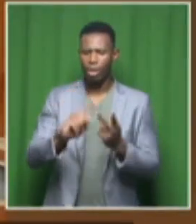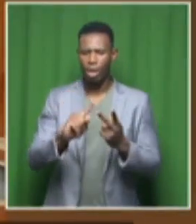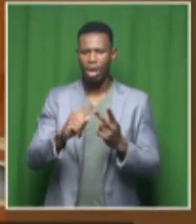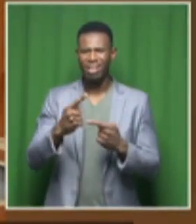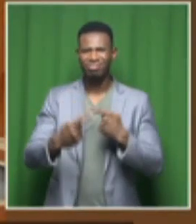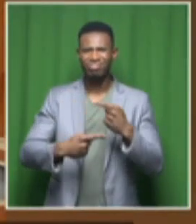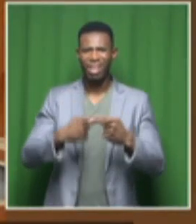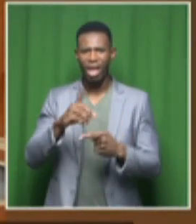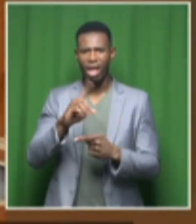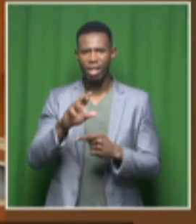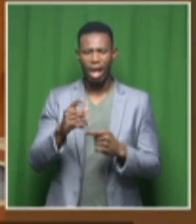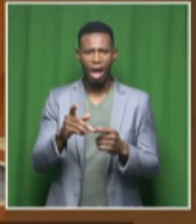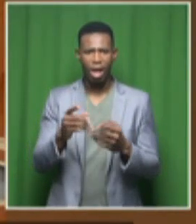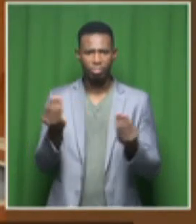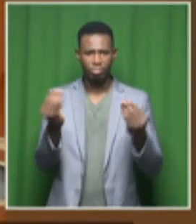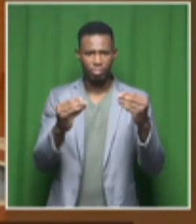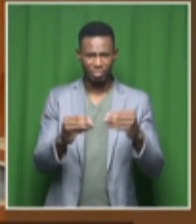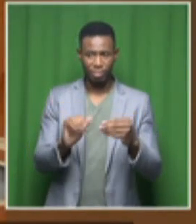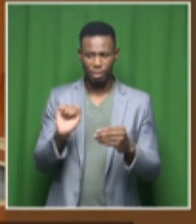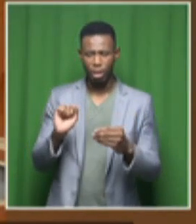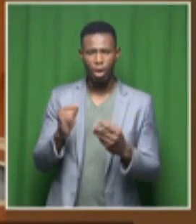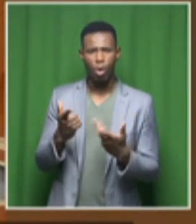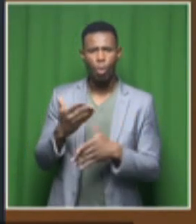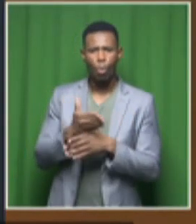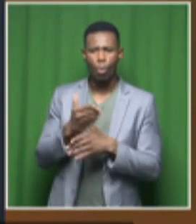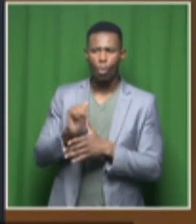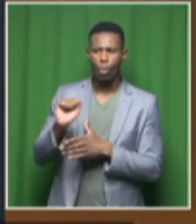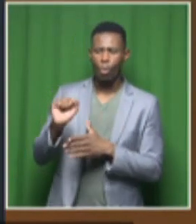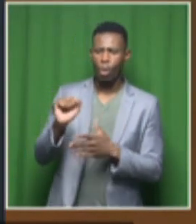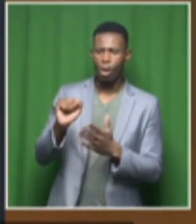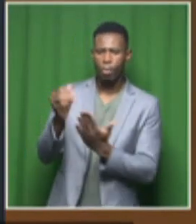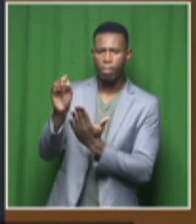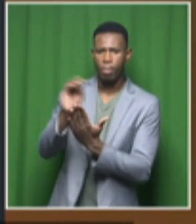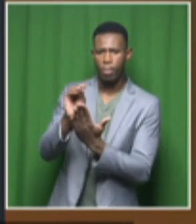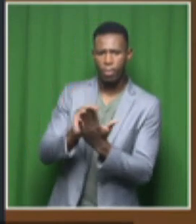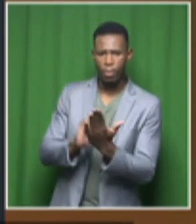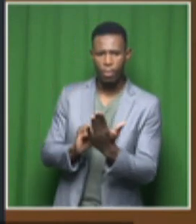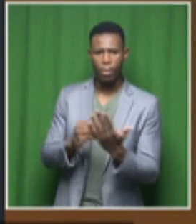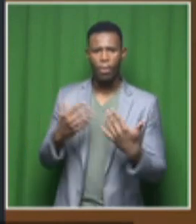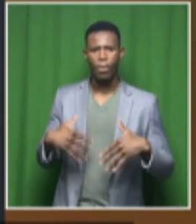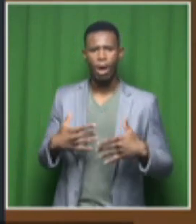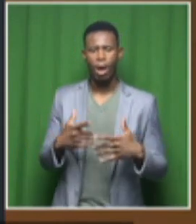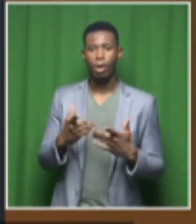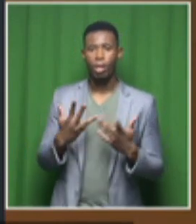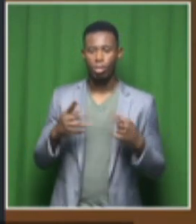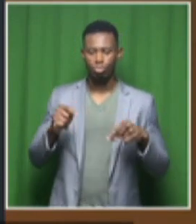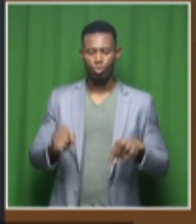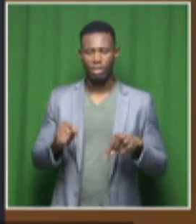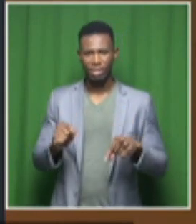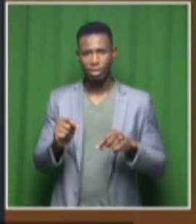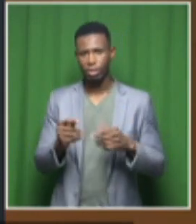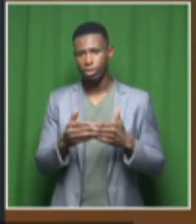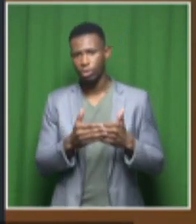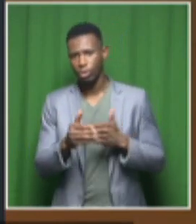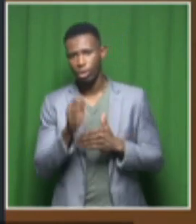fabrics. In his new body of work, Mkpese Karma, the present into the future, he